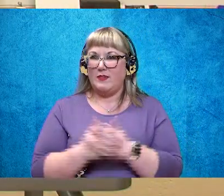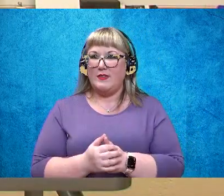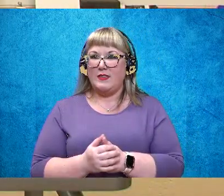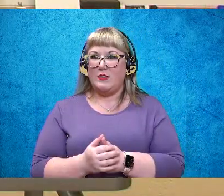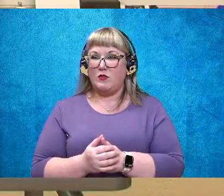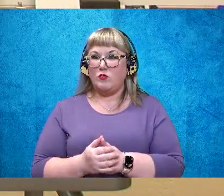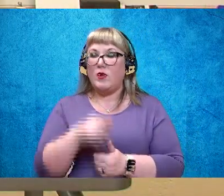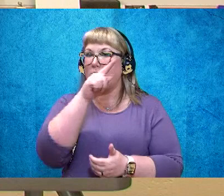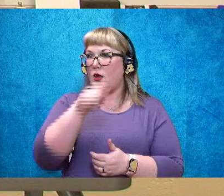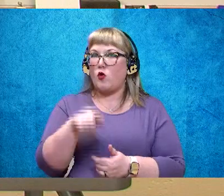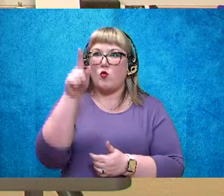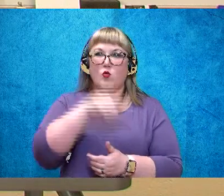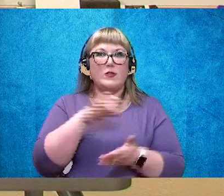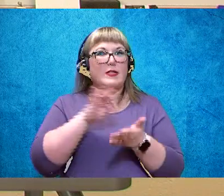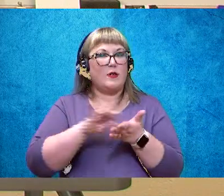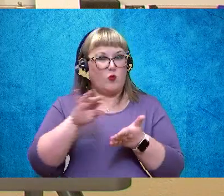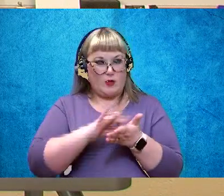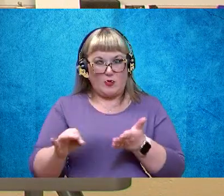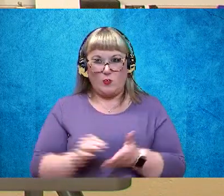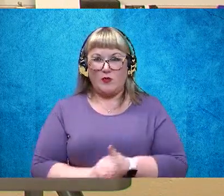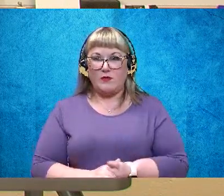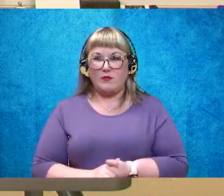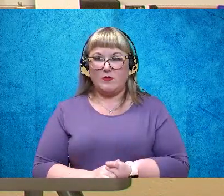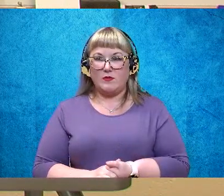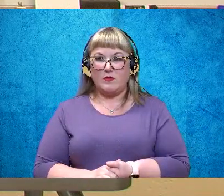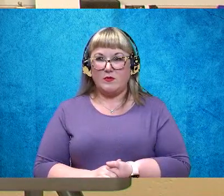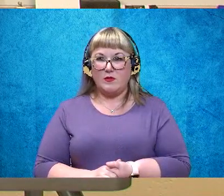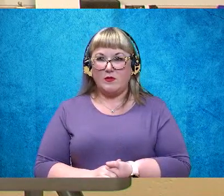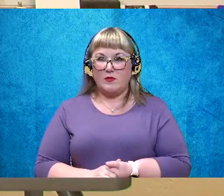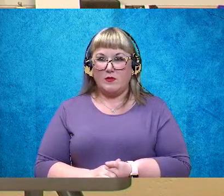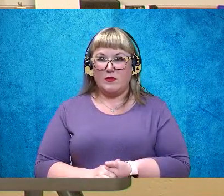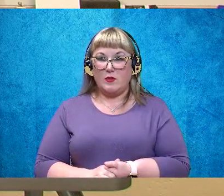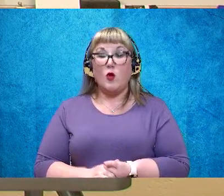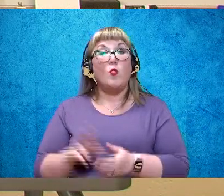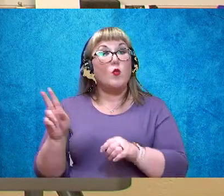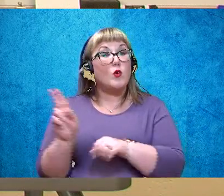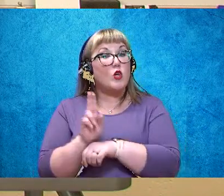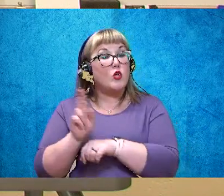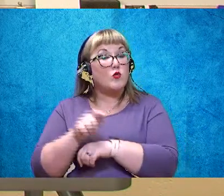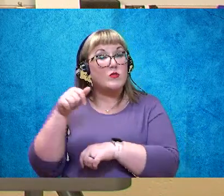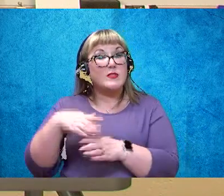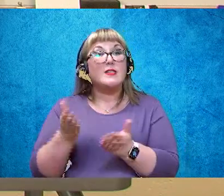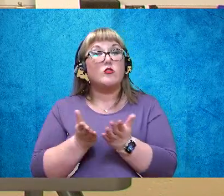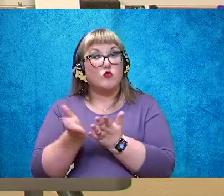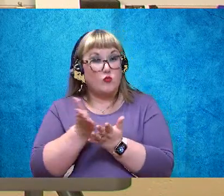this is cross out and count. We're going to use this strategy